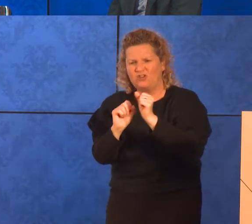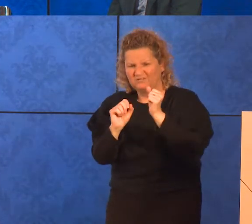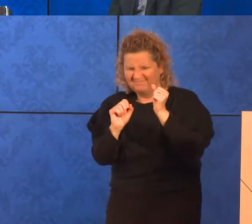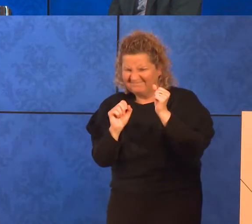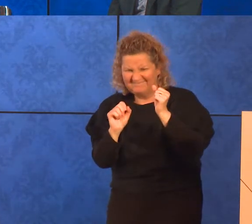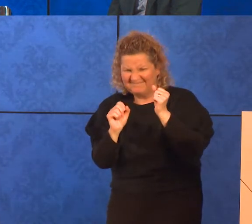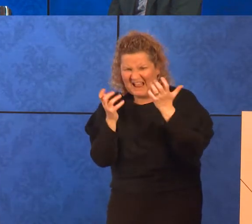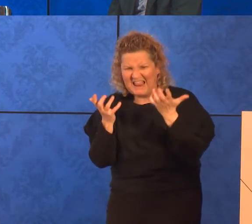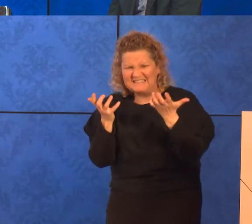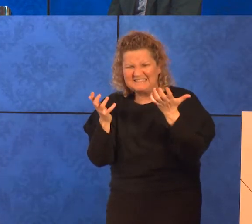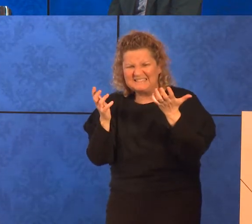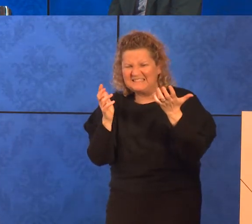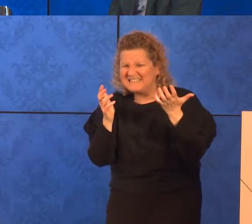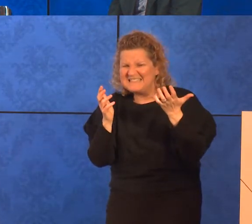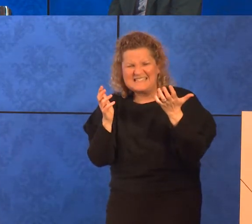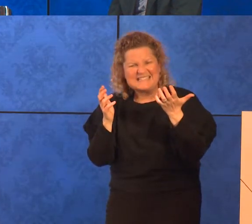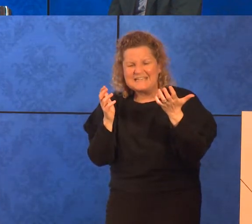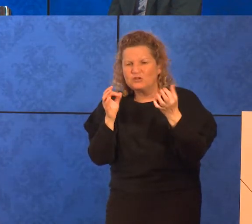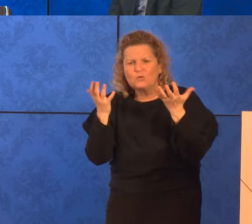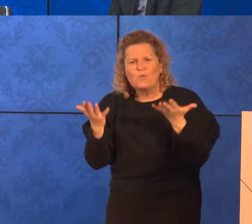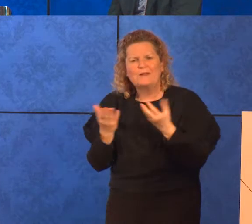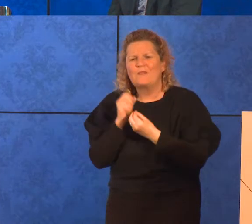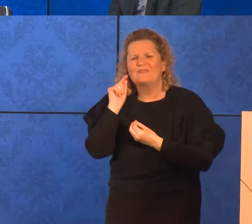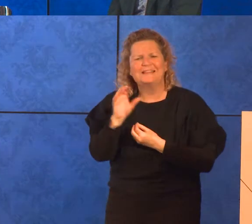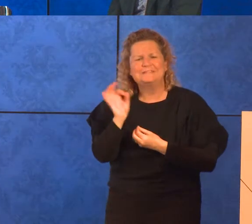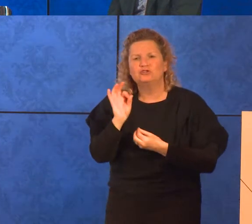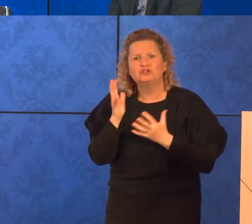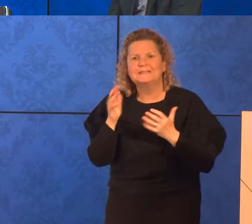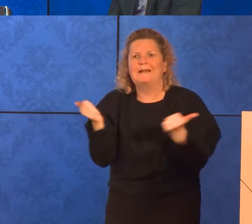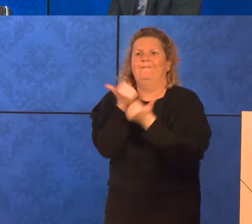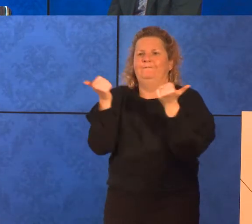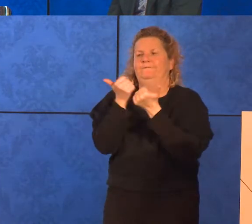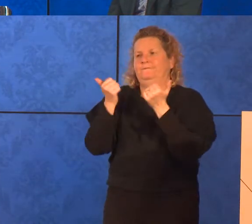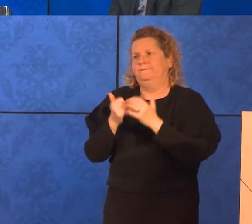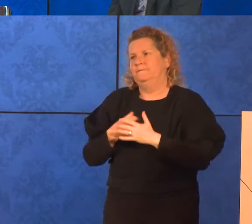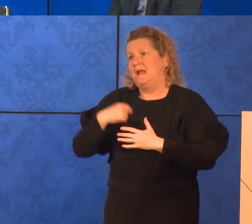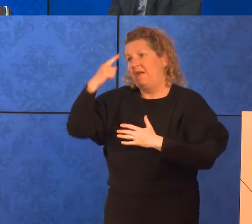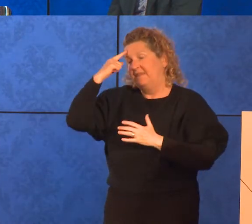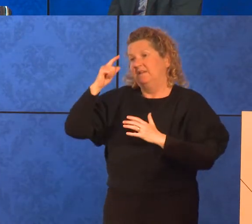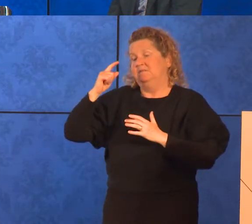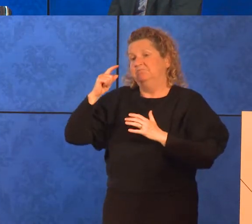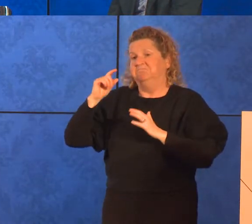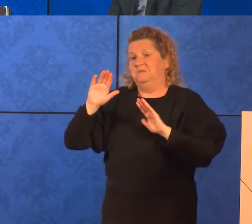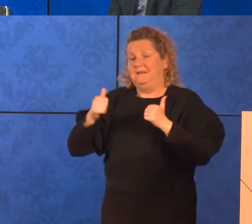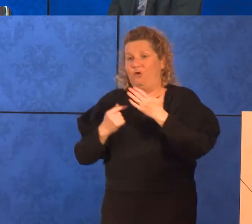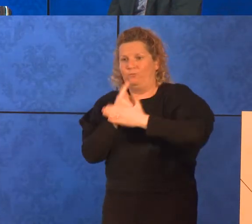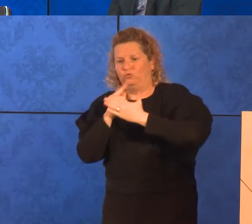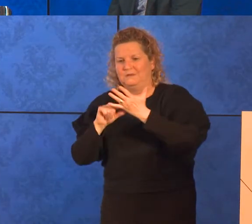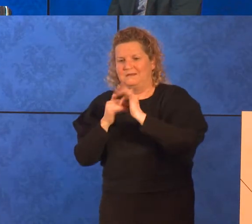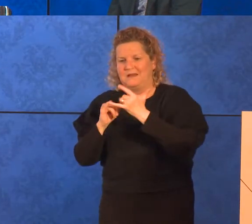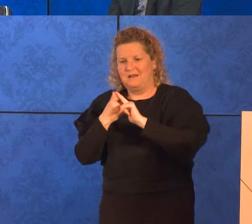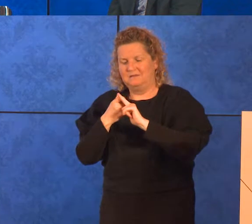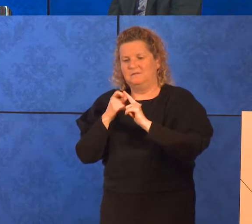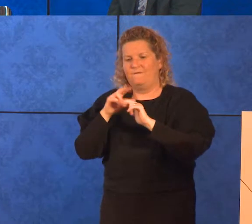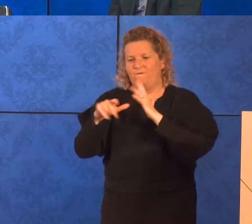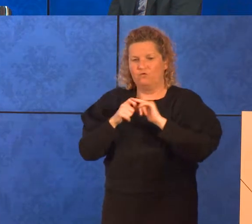was very light on. I didn't feel there was much weight to it, but I guess what it did is provide opportunity through all the task forces that were